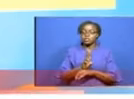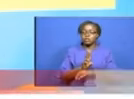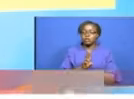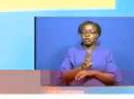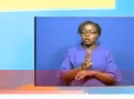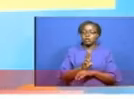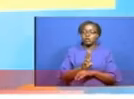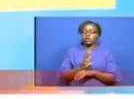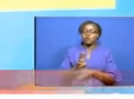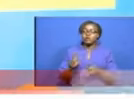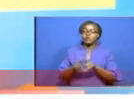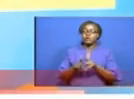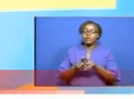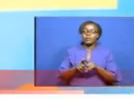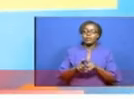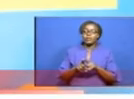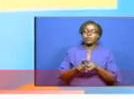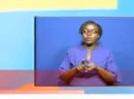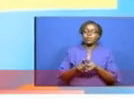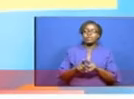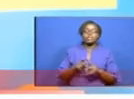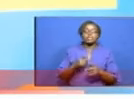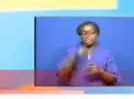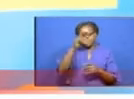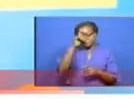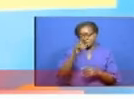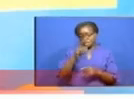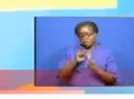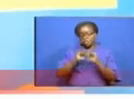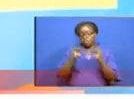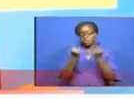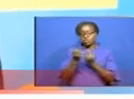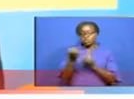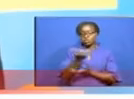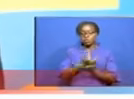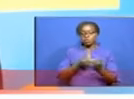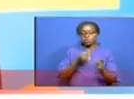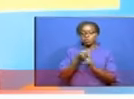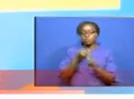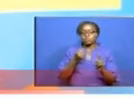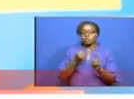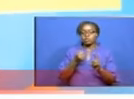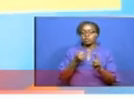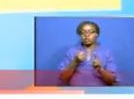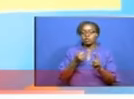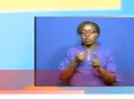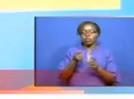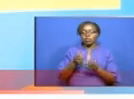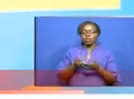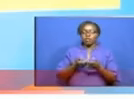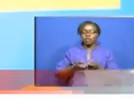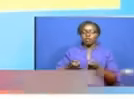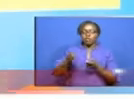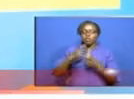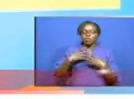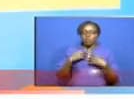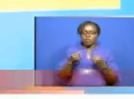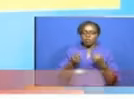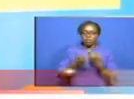also has significant socio-economic impacts by driving increase in healthcare